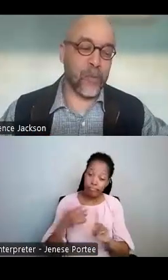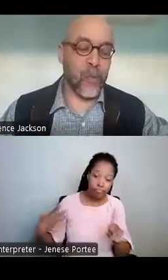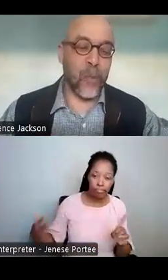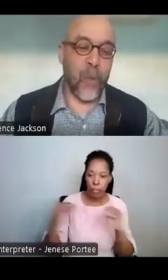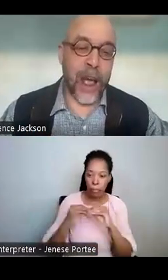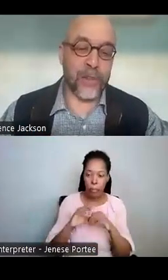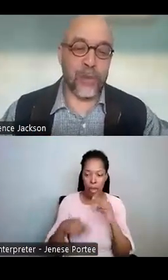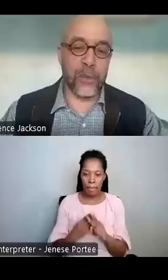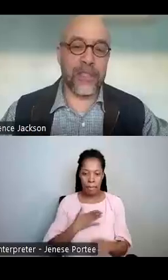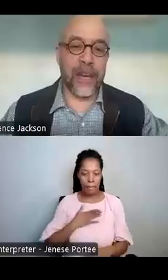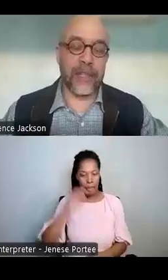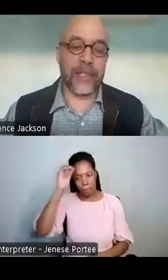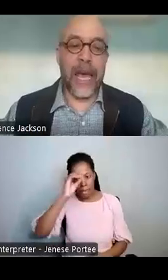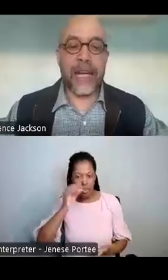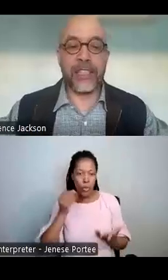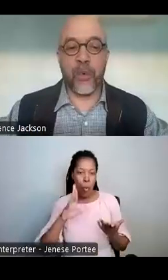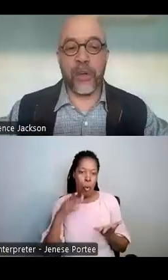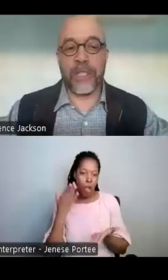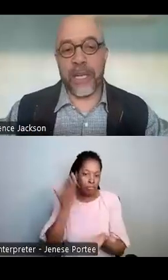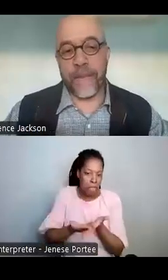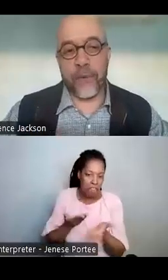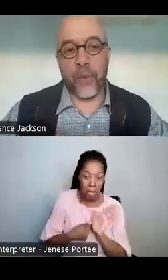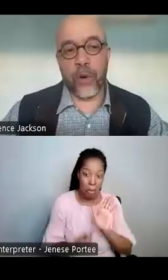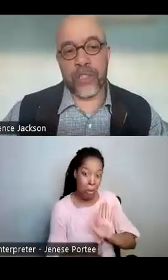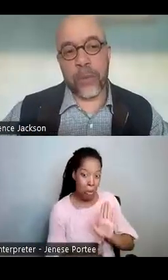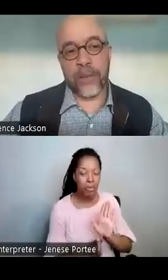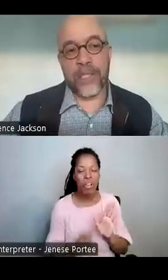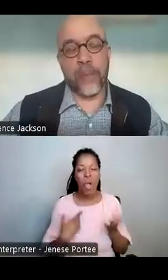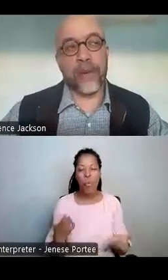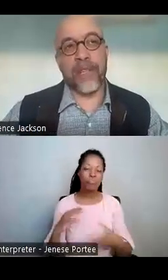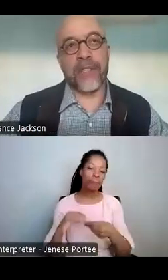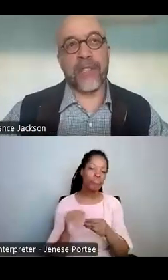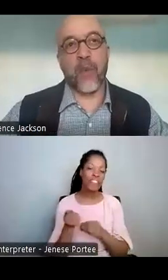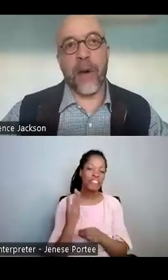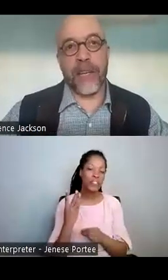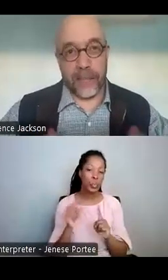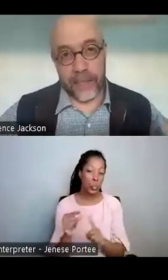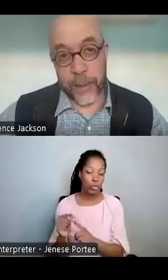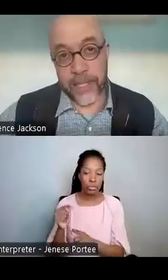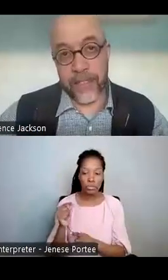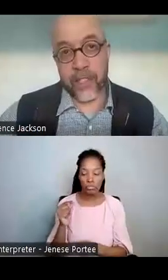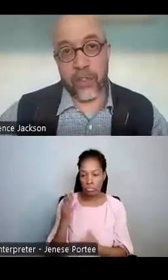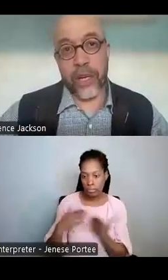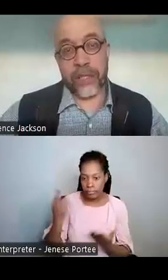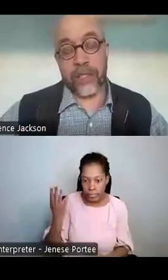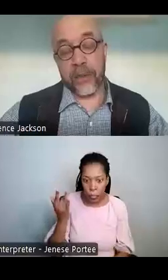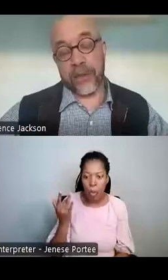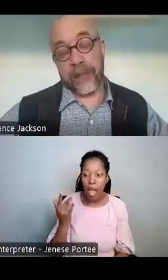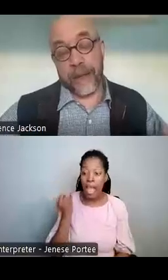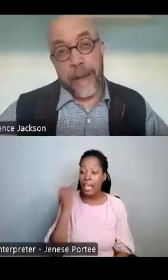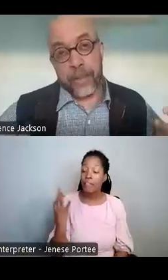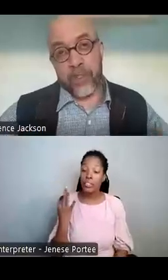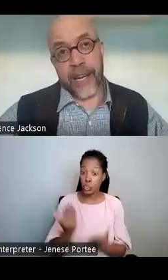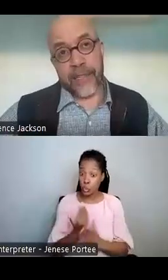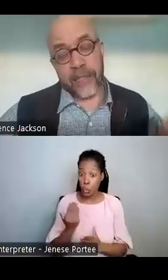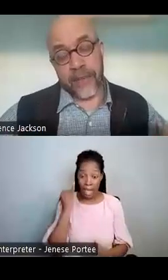to wow you with the evidence, I just want to say a few words about some of the reasons why, like, especially if it's a new idea to you, that